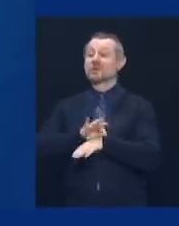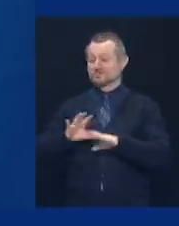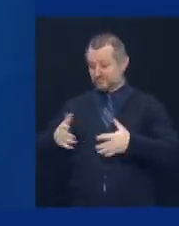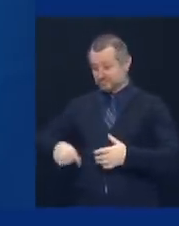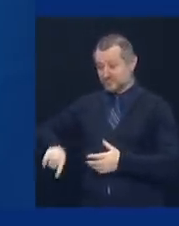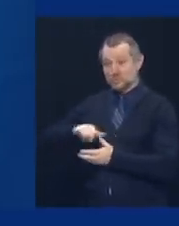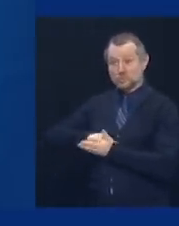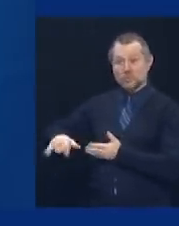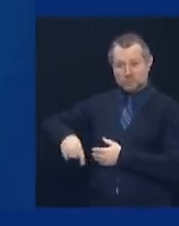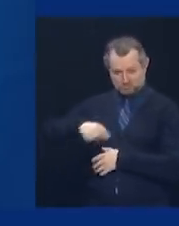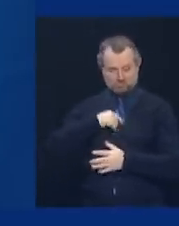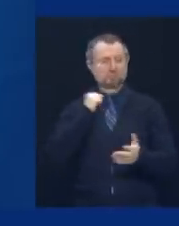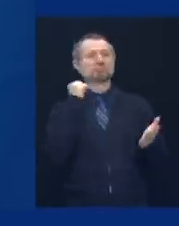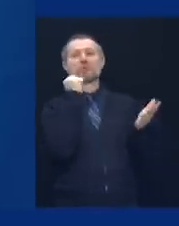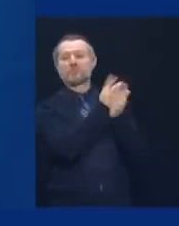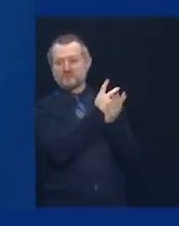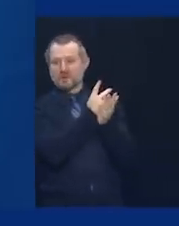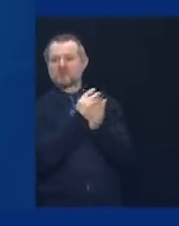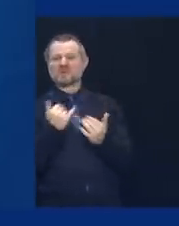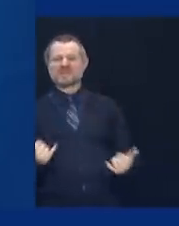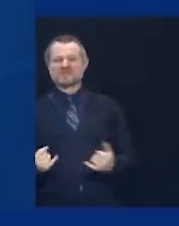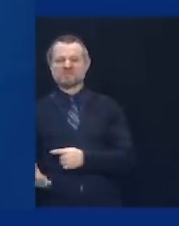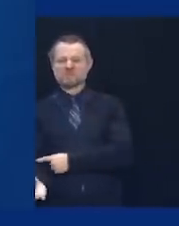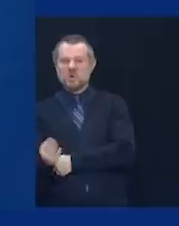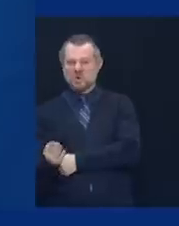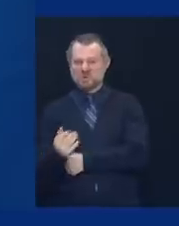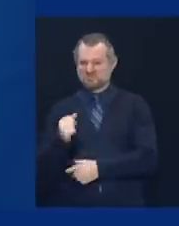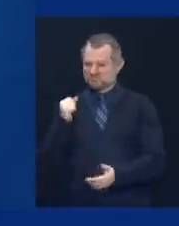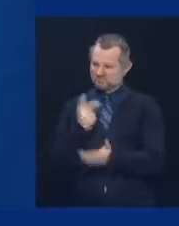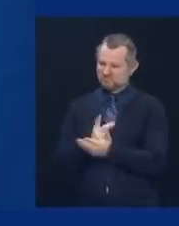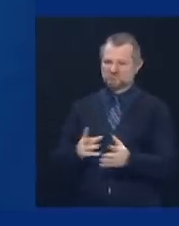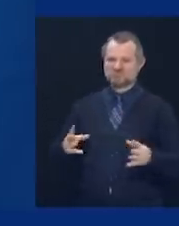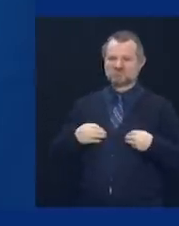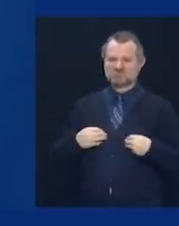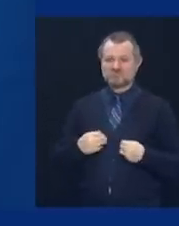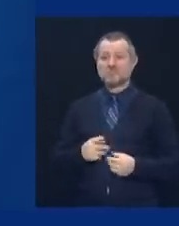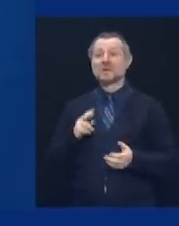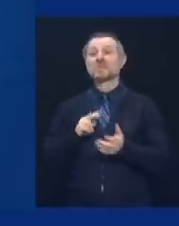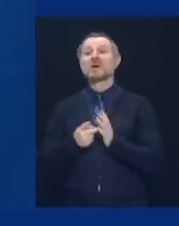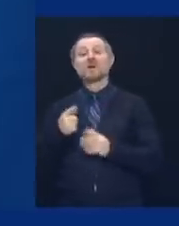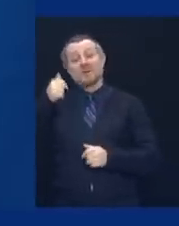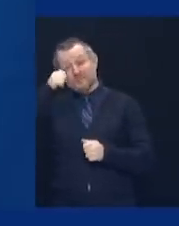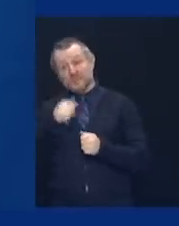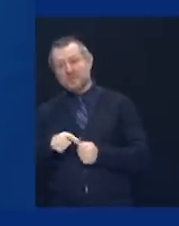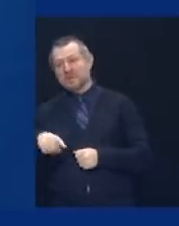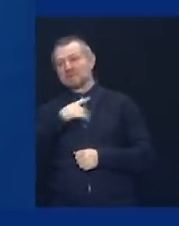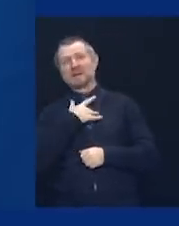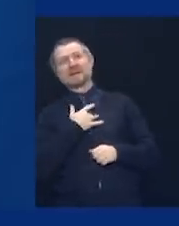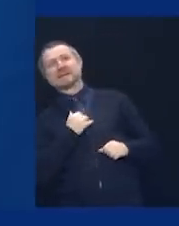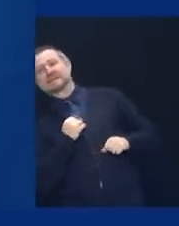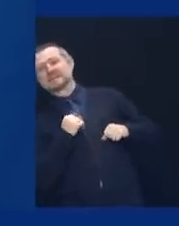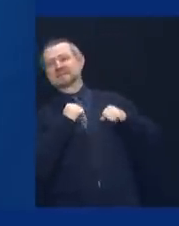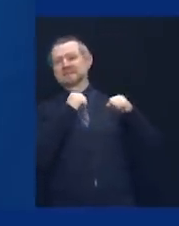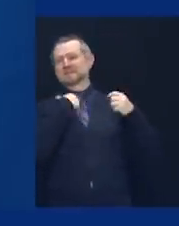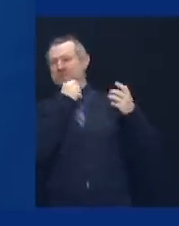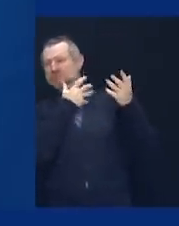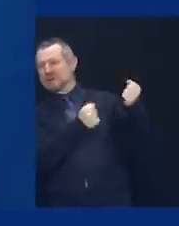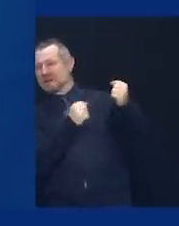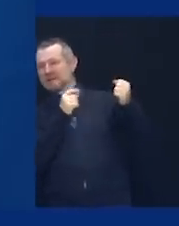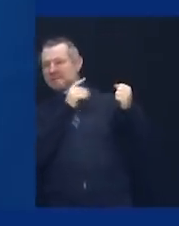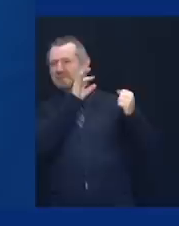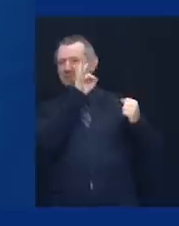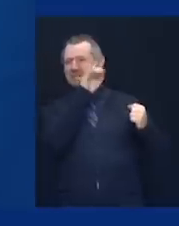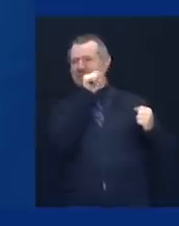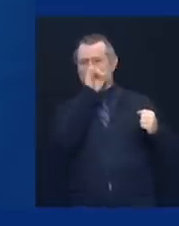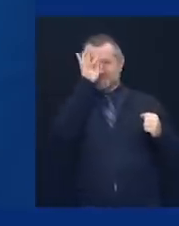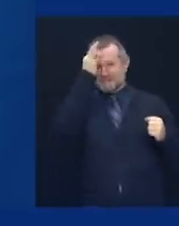Moderna this morning. So, we talked about the skepticism about the federal approval process, which is nationwide. We